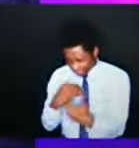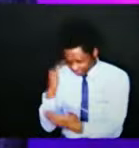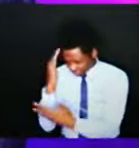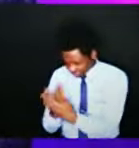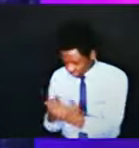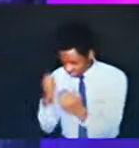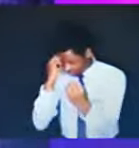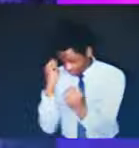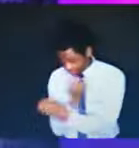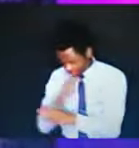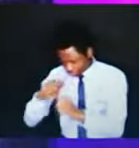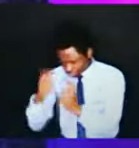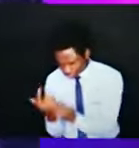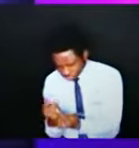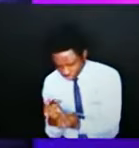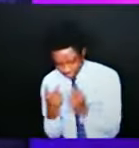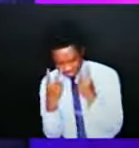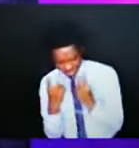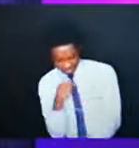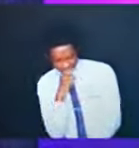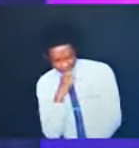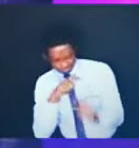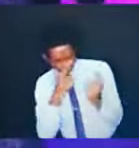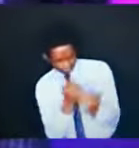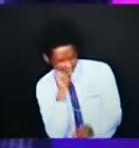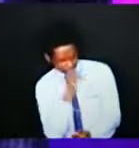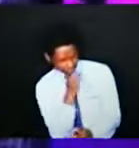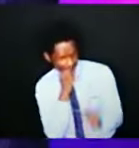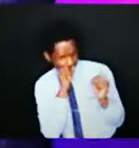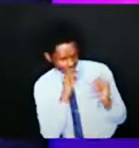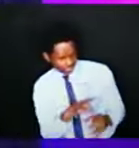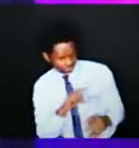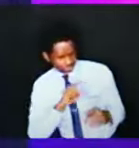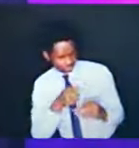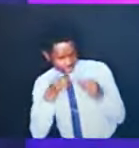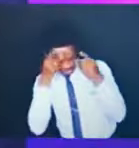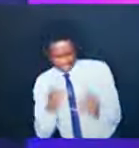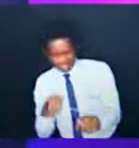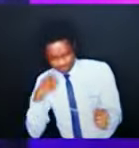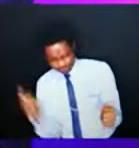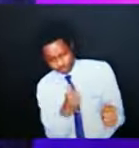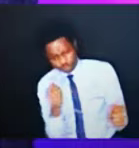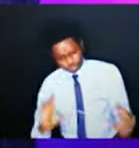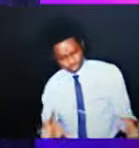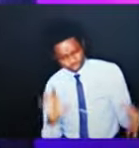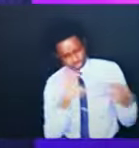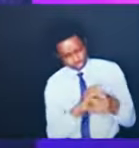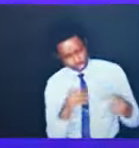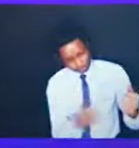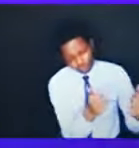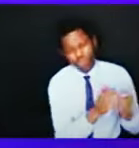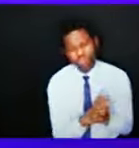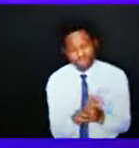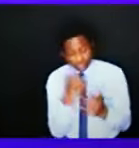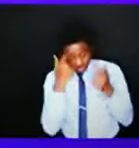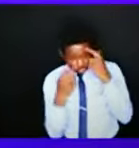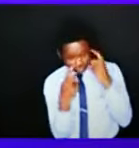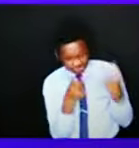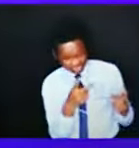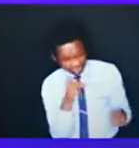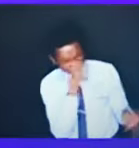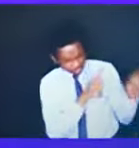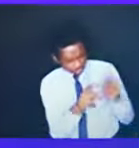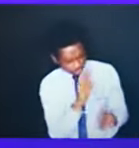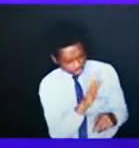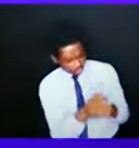Out. They have seen a blessed people. A people with a great God. And they want